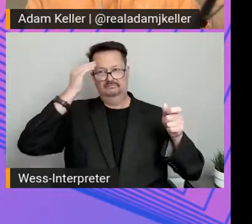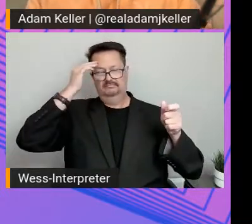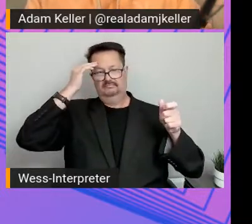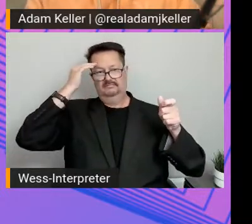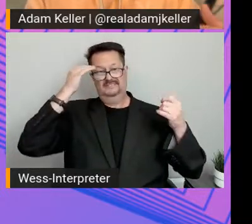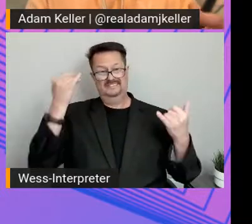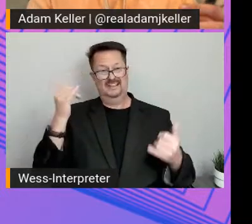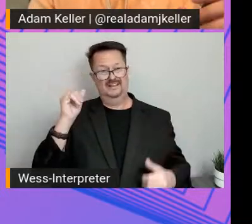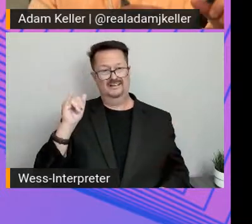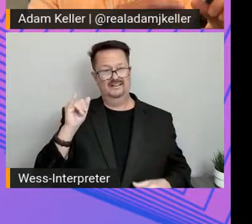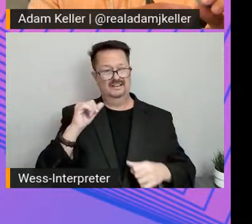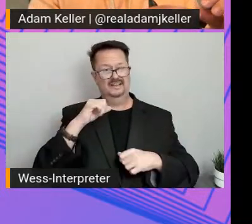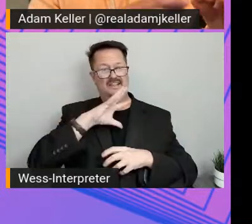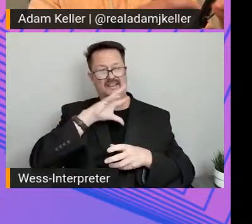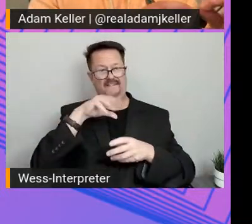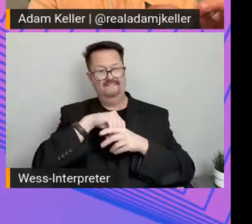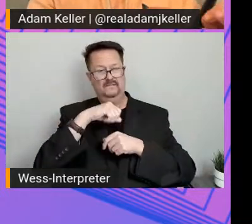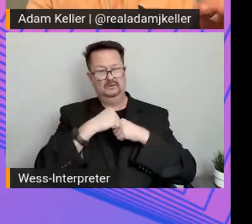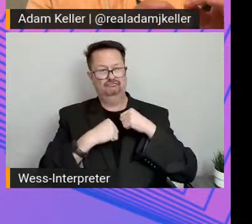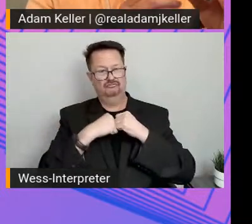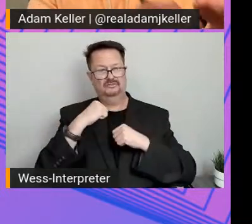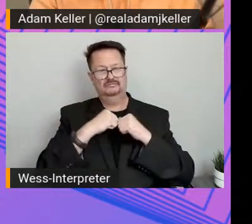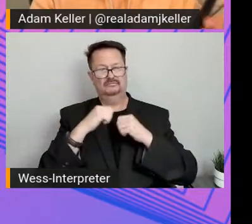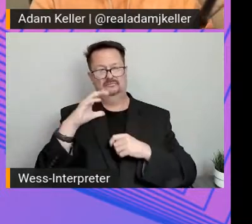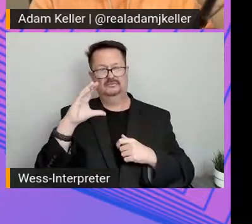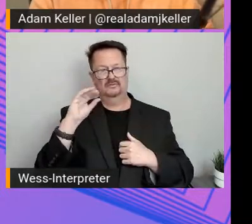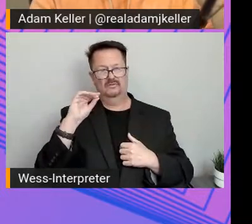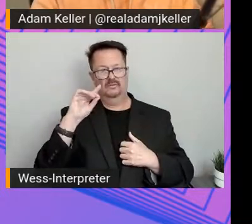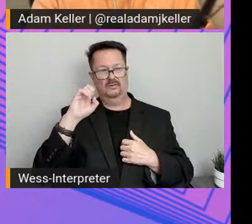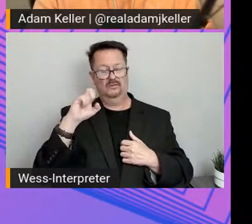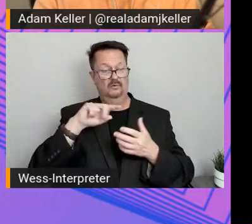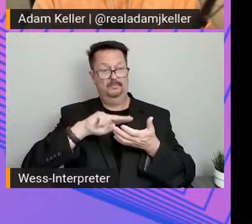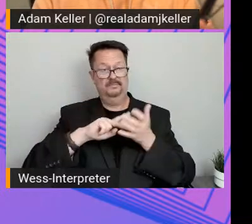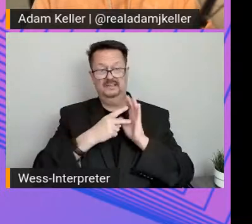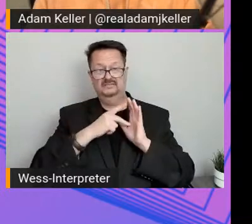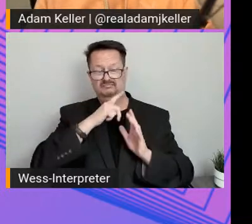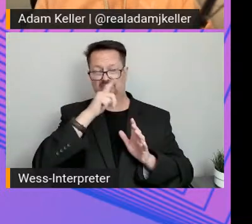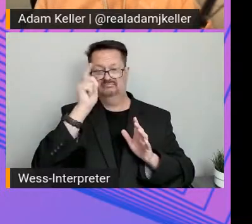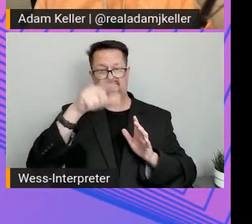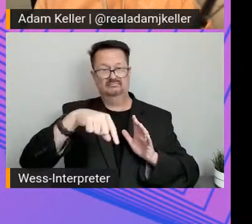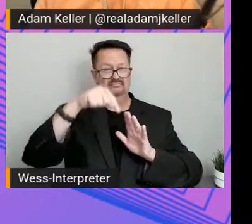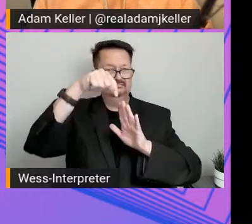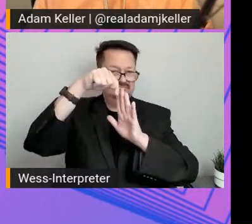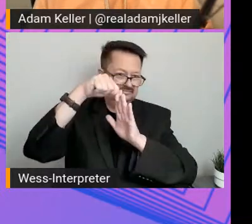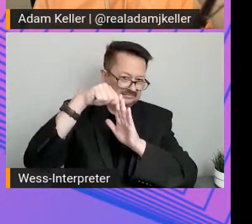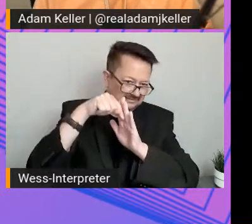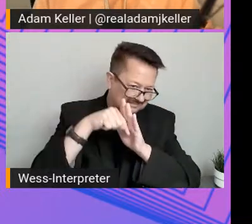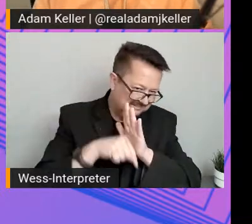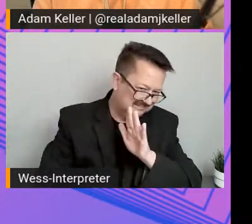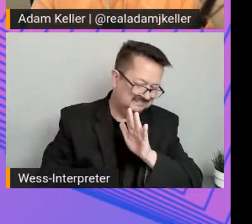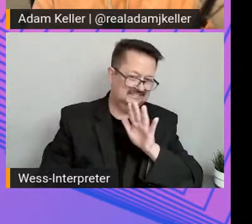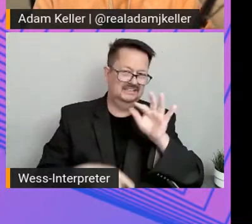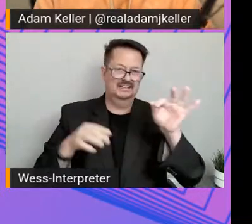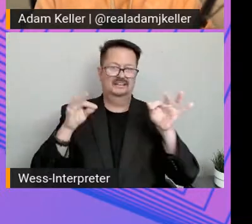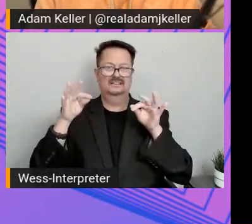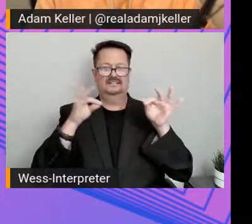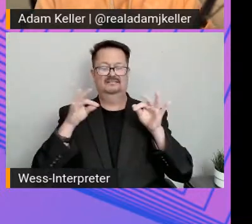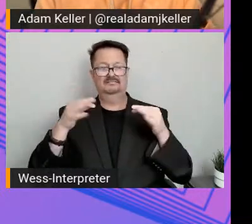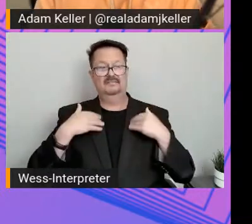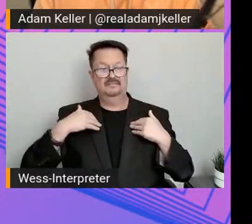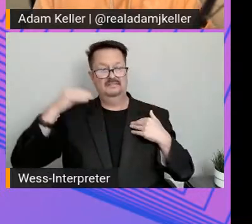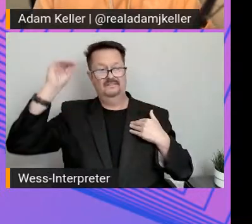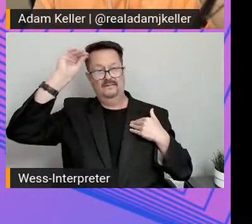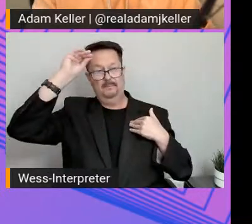gone beyond requiring you to be a deep expert in all of the underlying components. And there's opinion built in